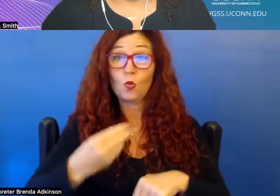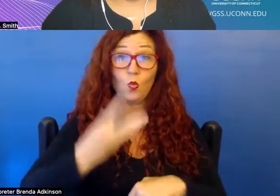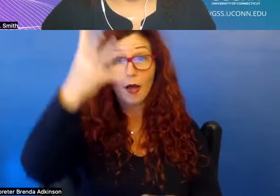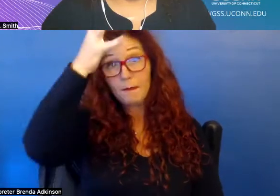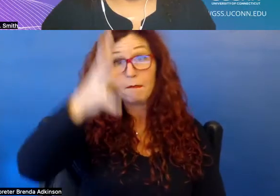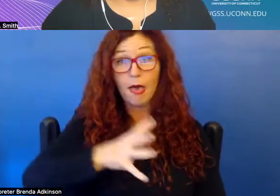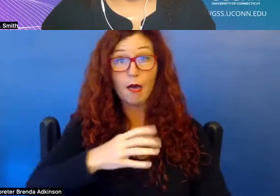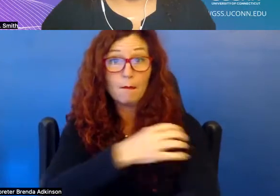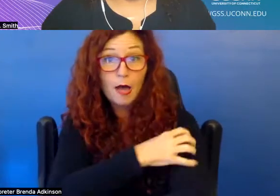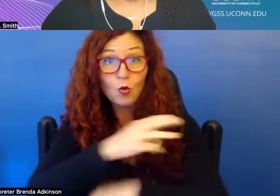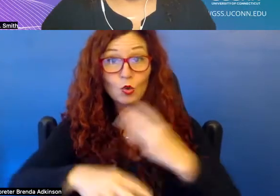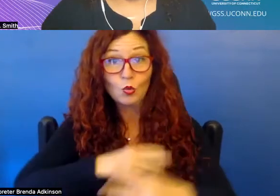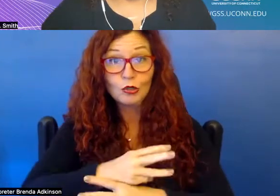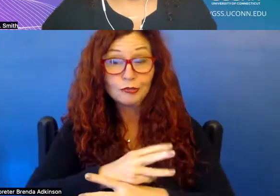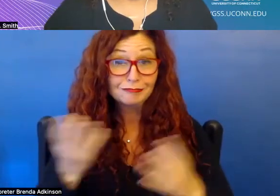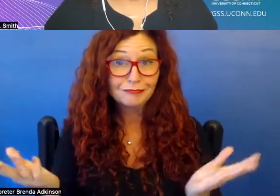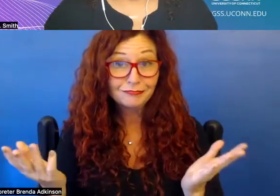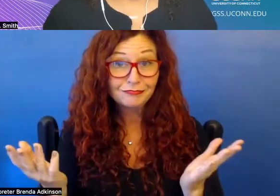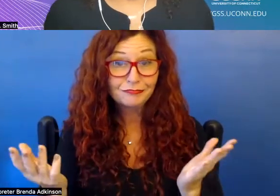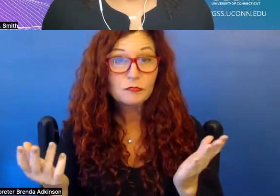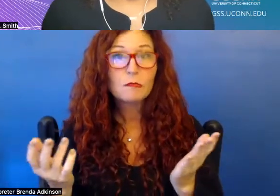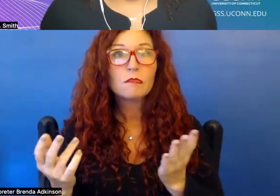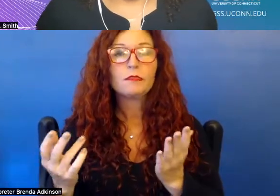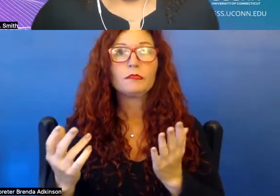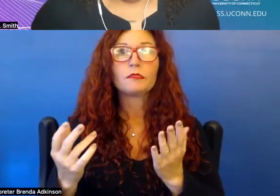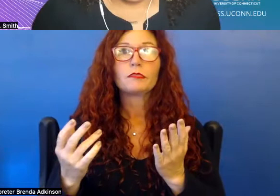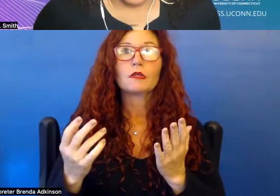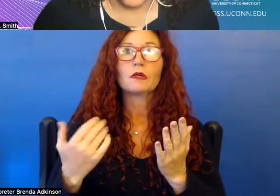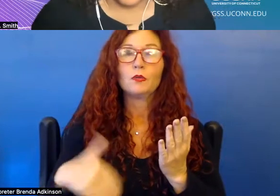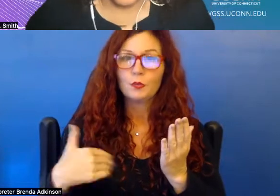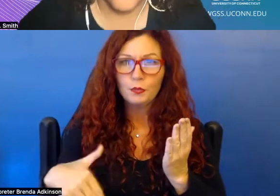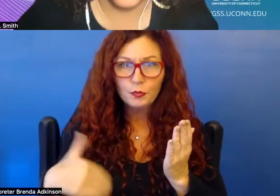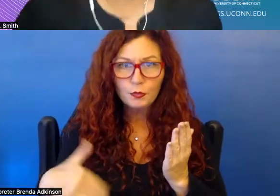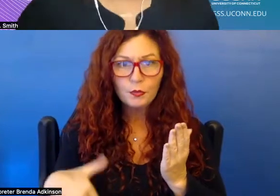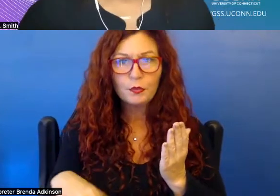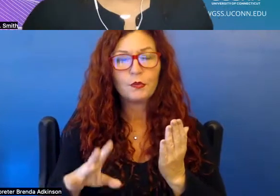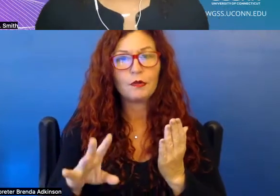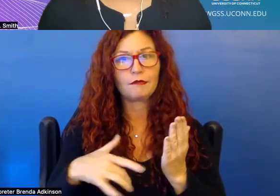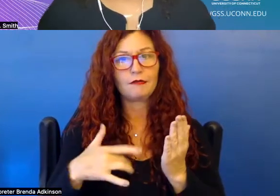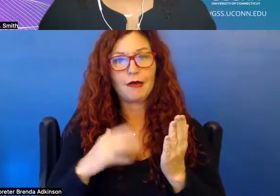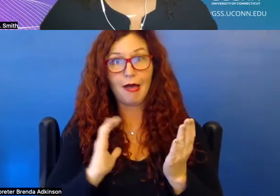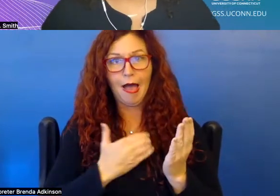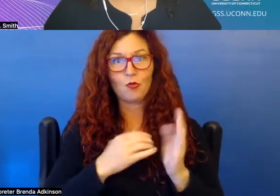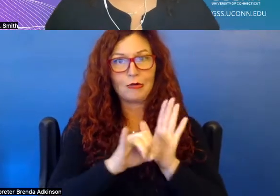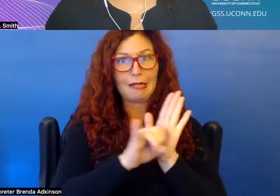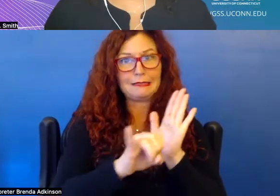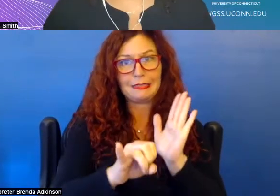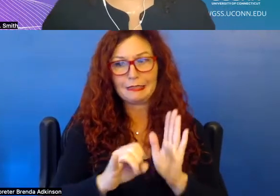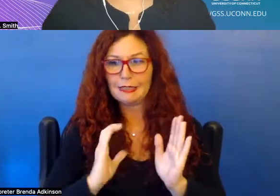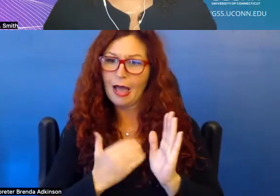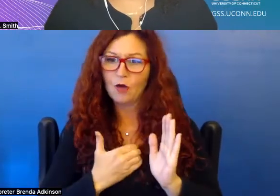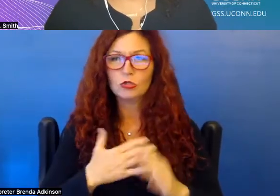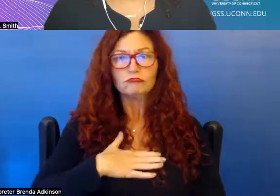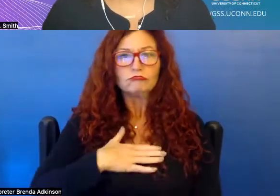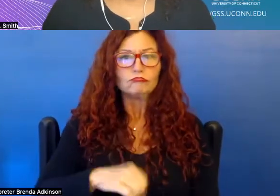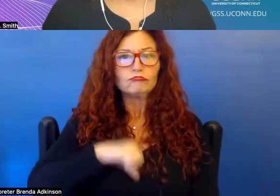where these kinds of identities, to me, I view are badge of honors, not so much that